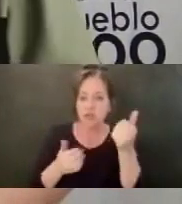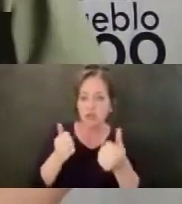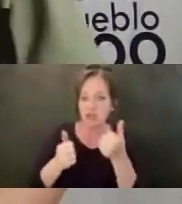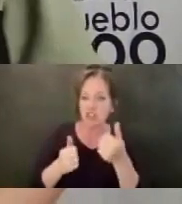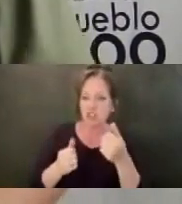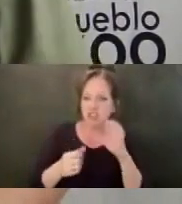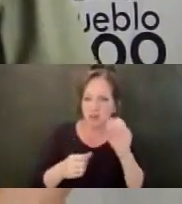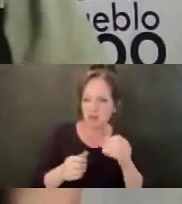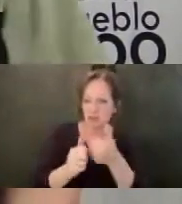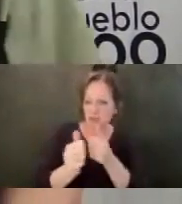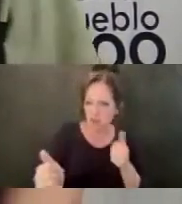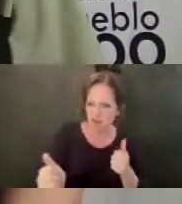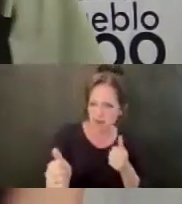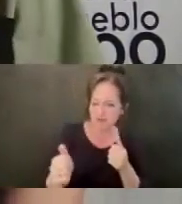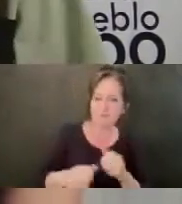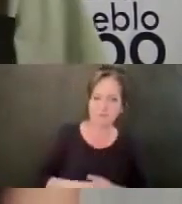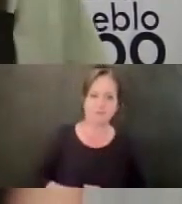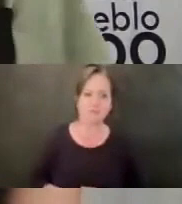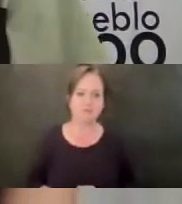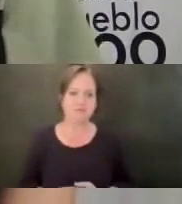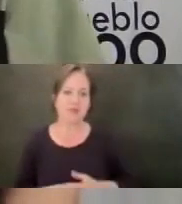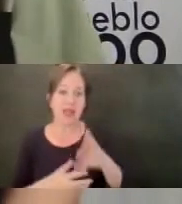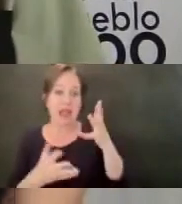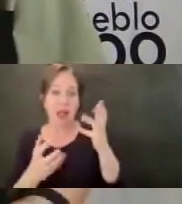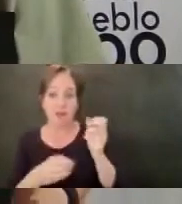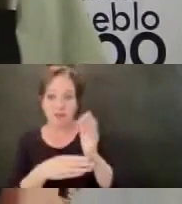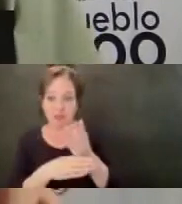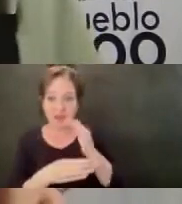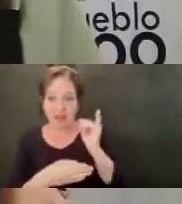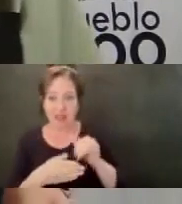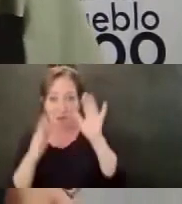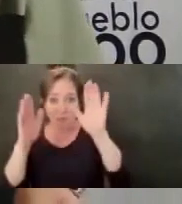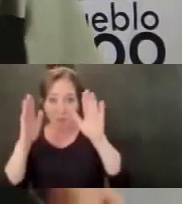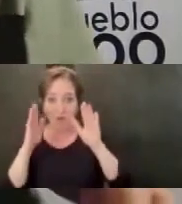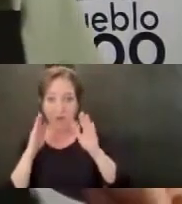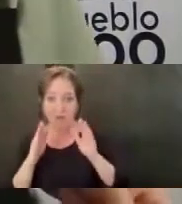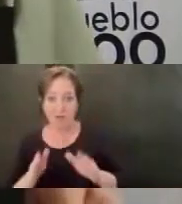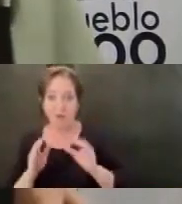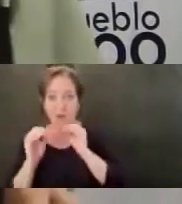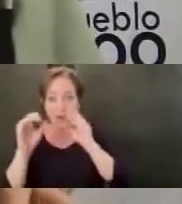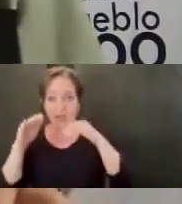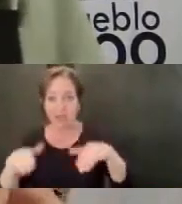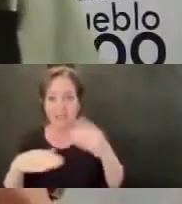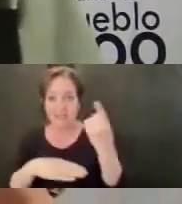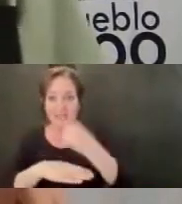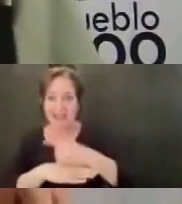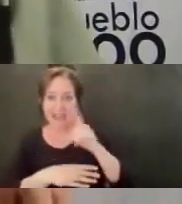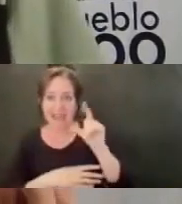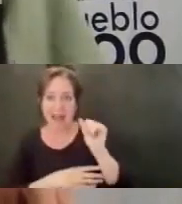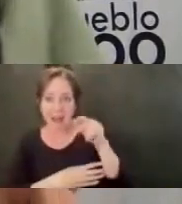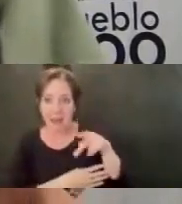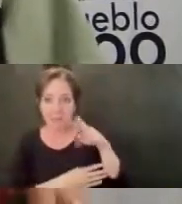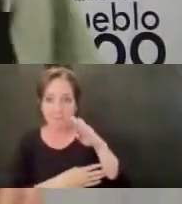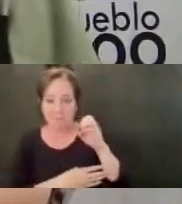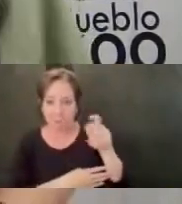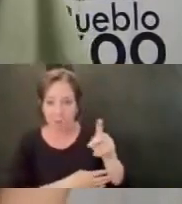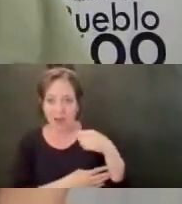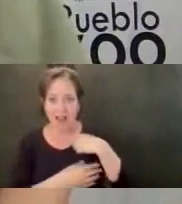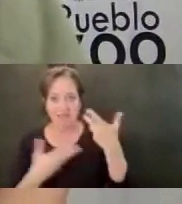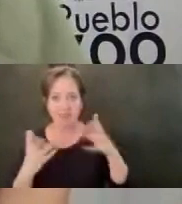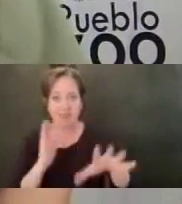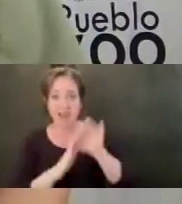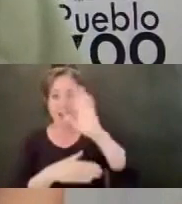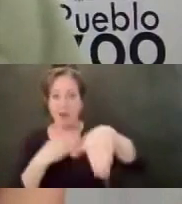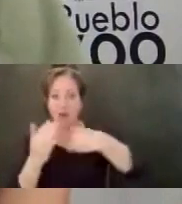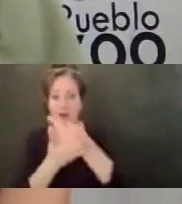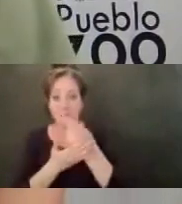Okay, I want to share this great Ocean Day lap book with you now. I found all the resources to make it